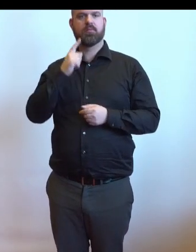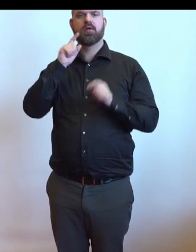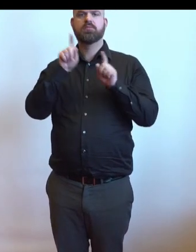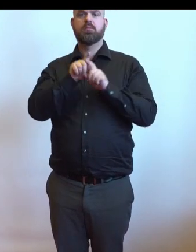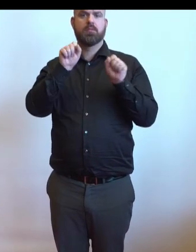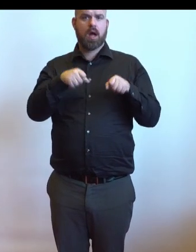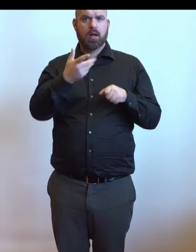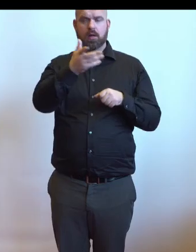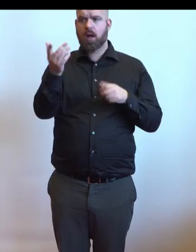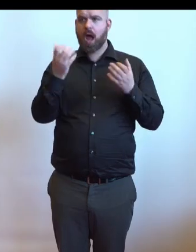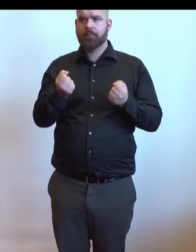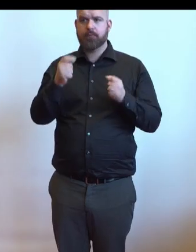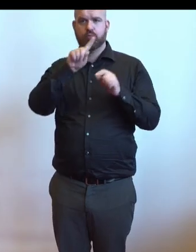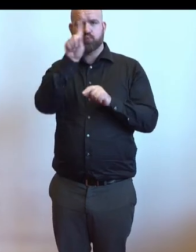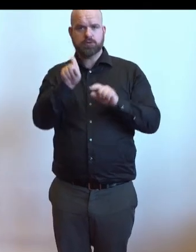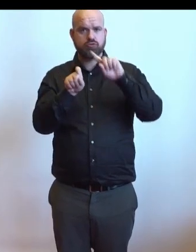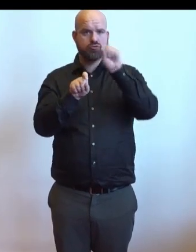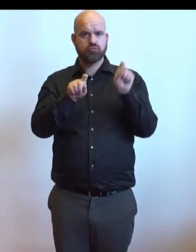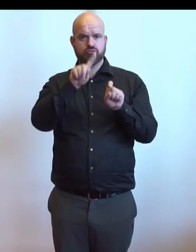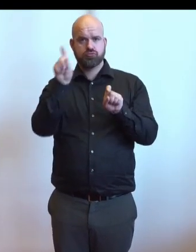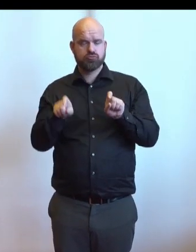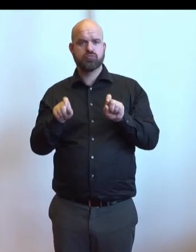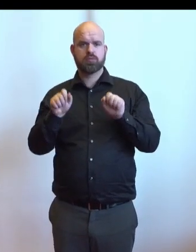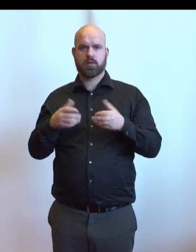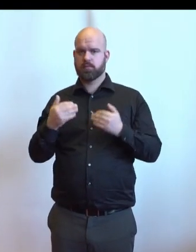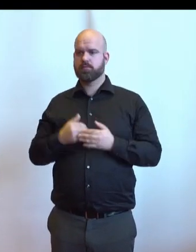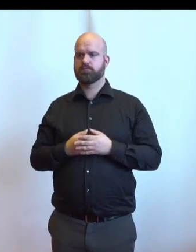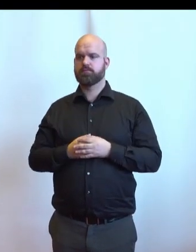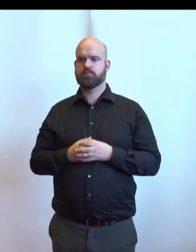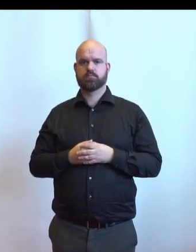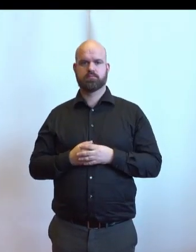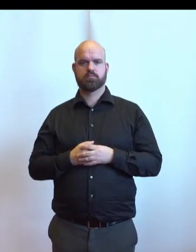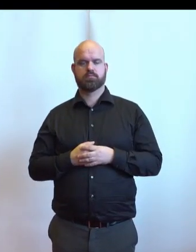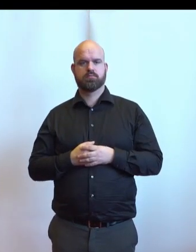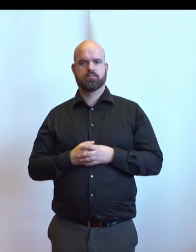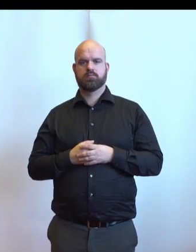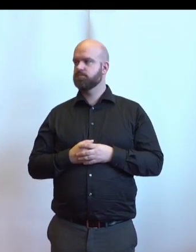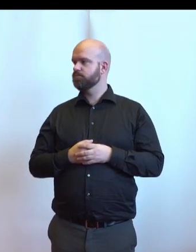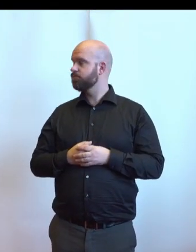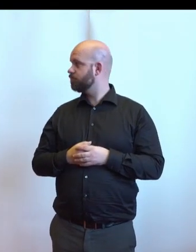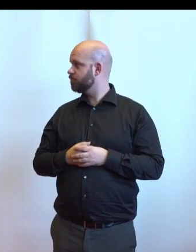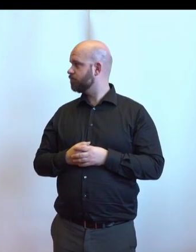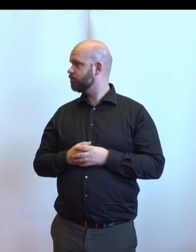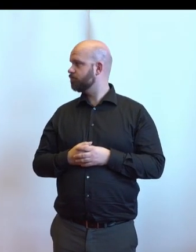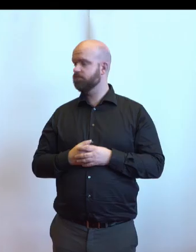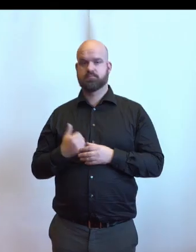Yes. Hello, everyone. So let me pull the results here.